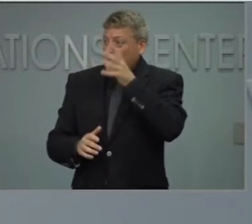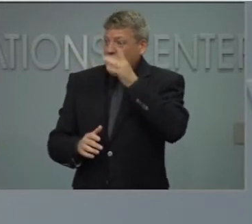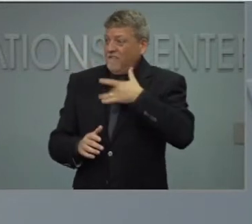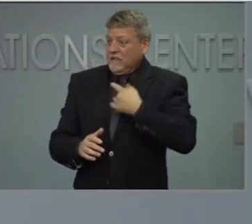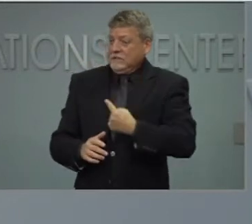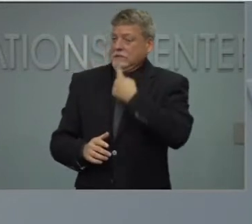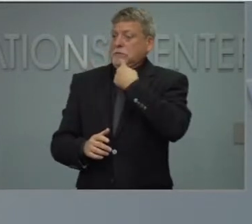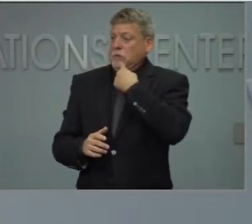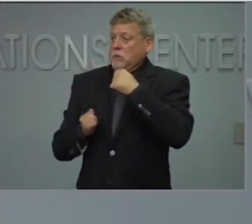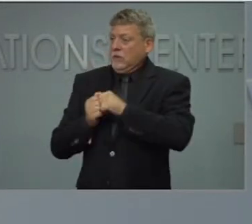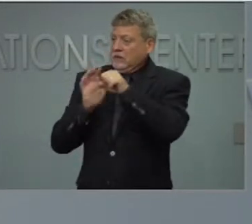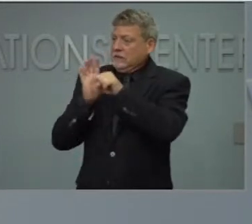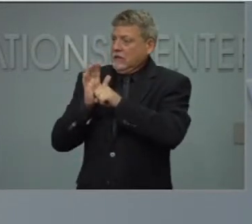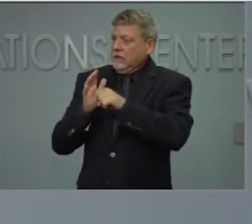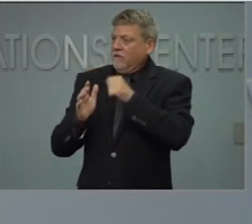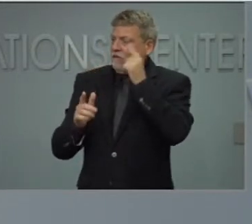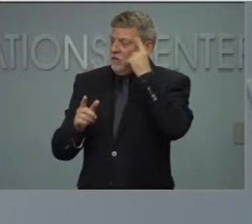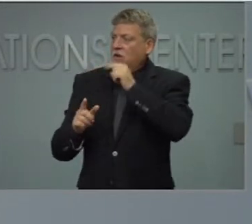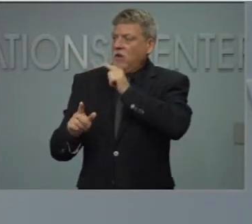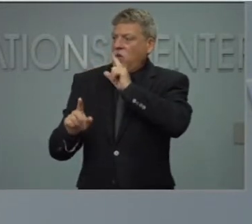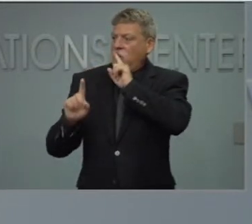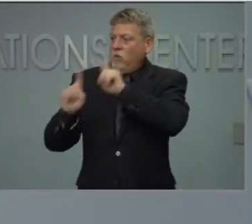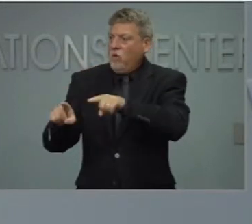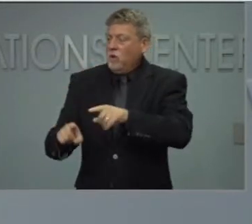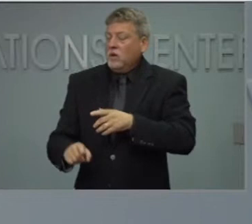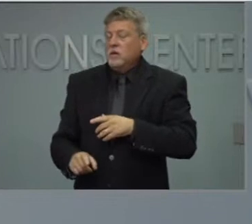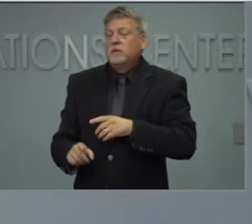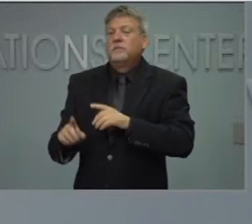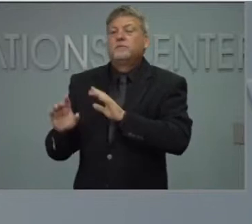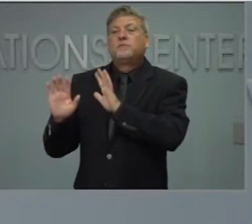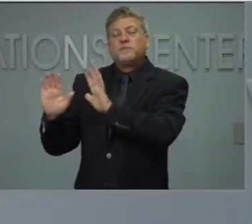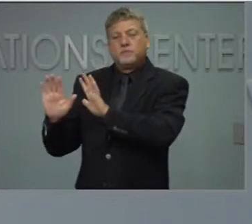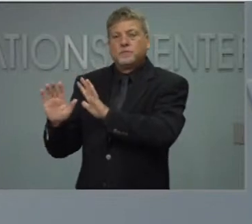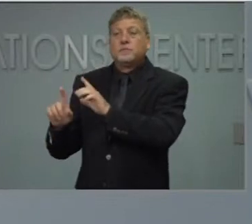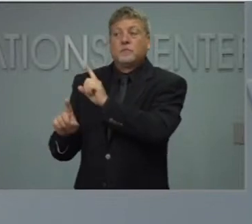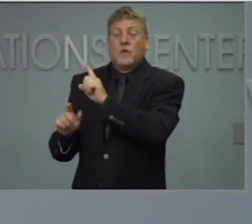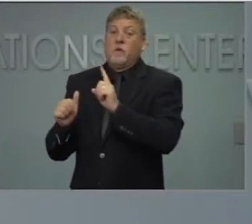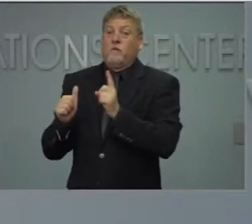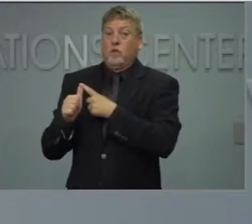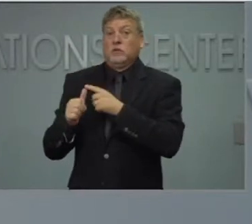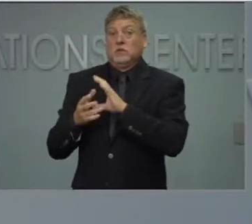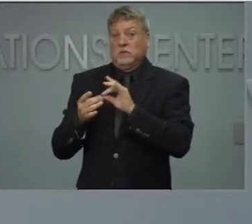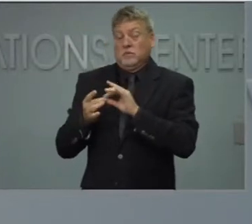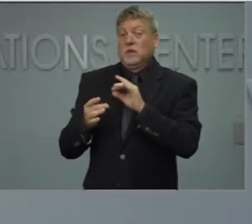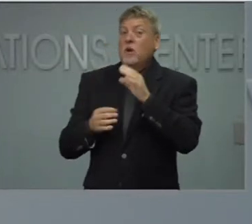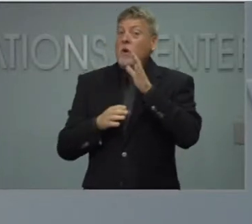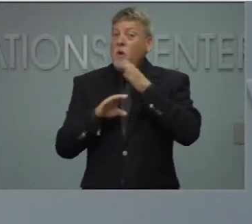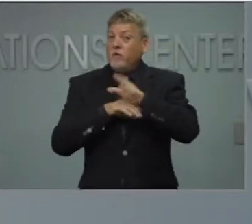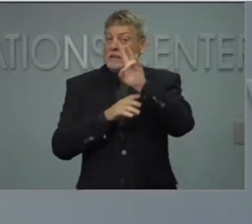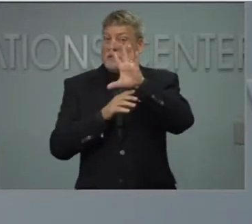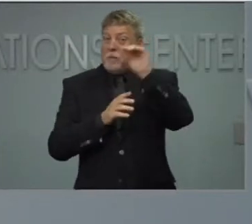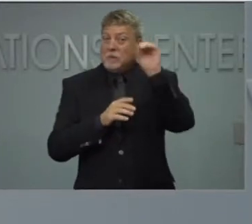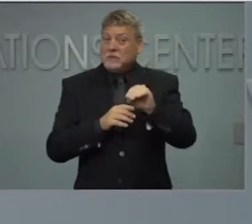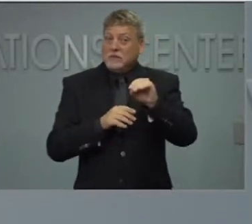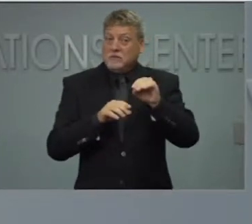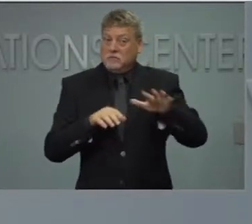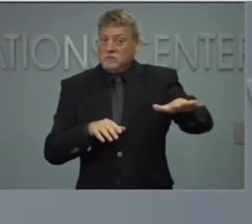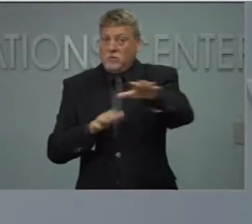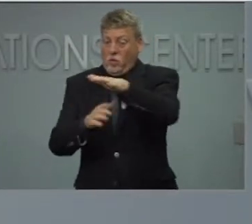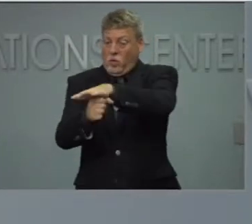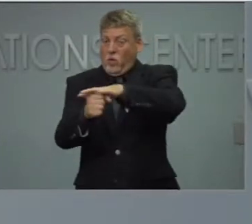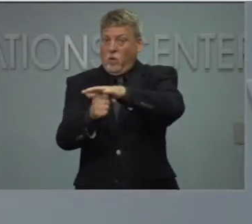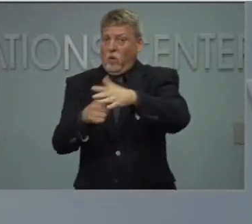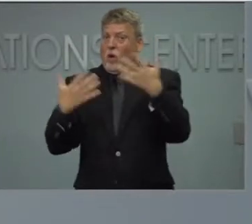well? Well, first, we're over 75% of students who are now covered by a mandatory mask mandate, and we